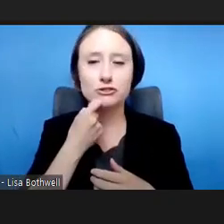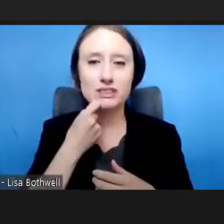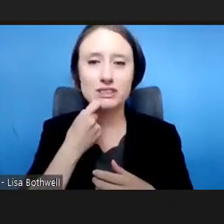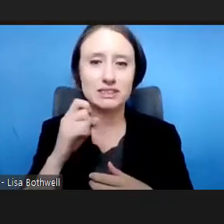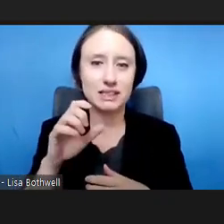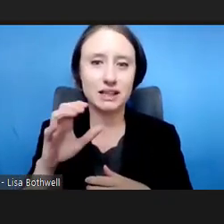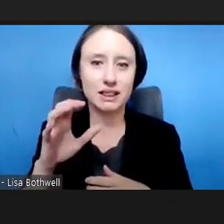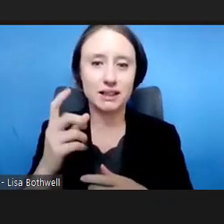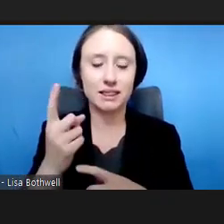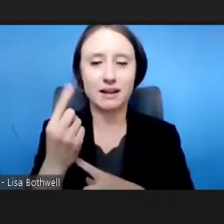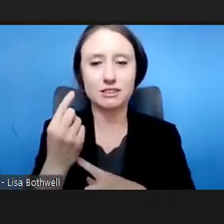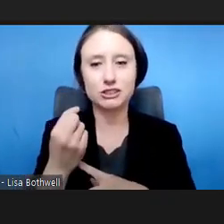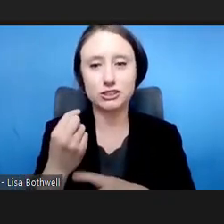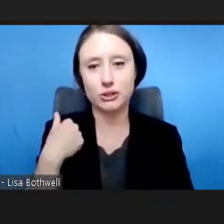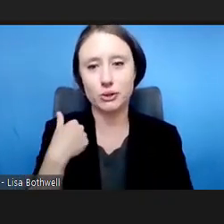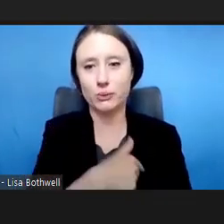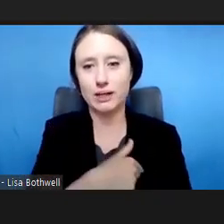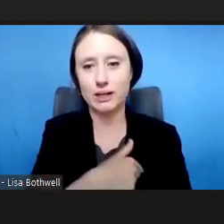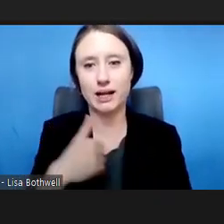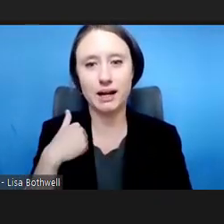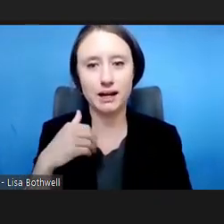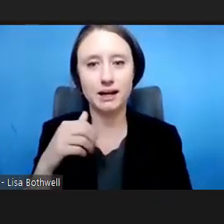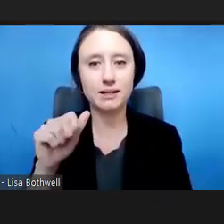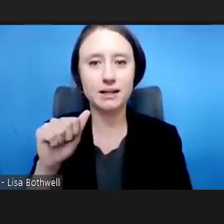as many of you know,